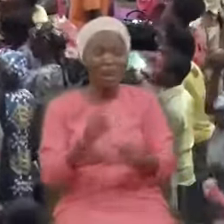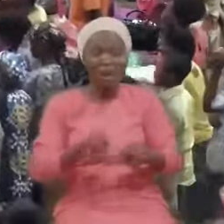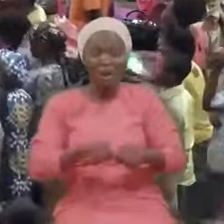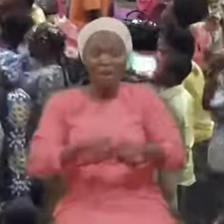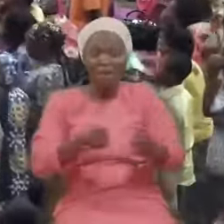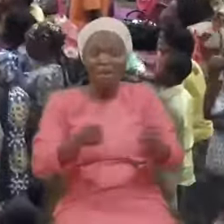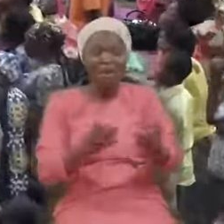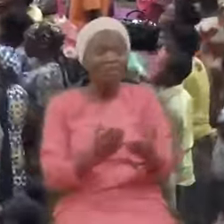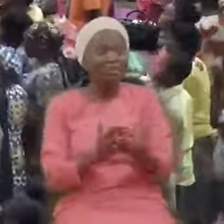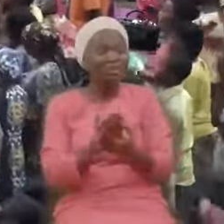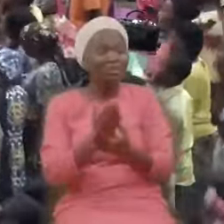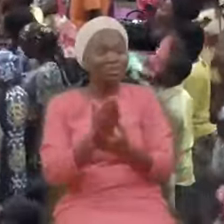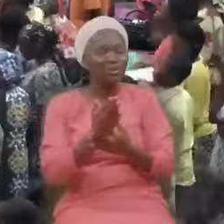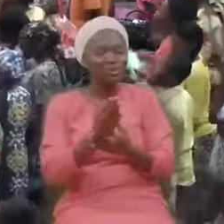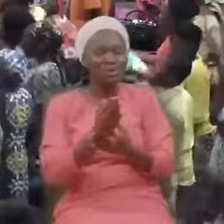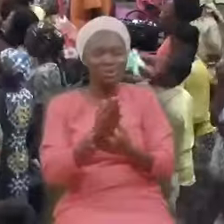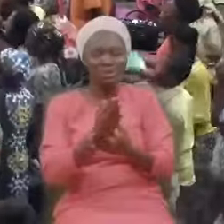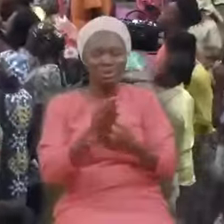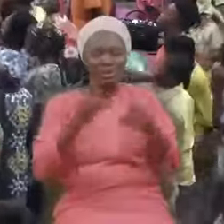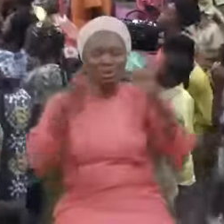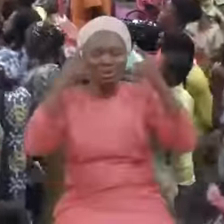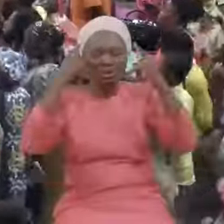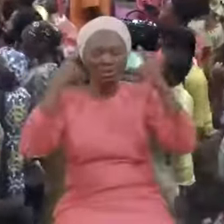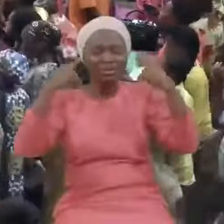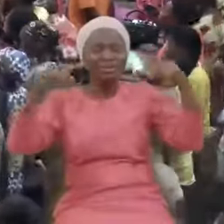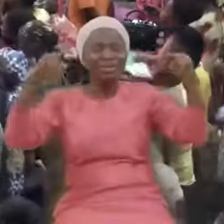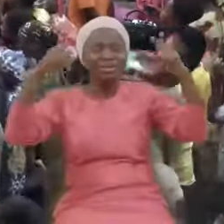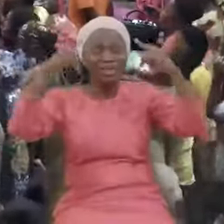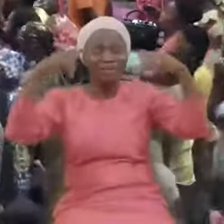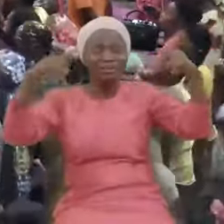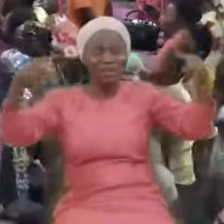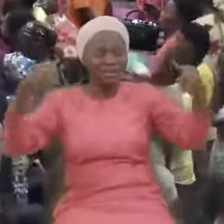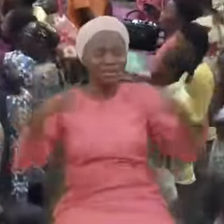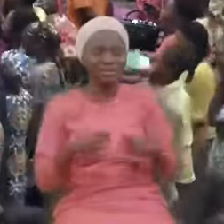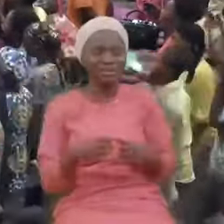Breakthrough. Nobody will keep you in a corner